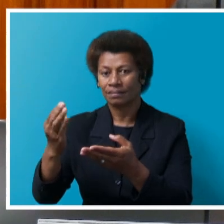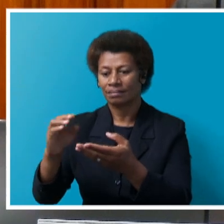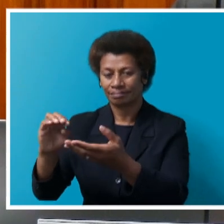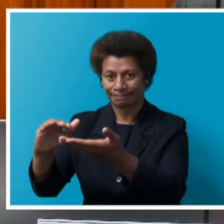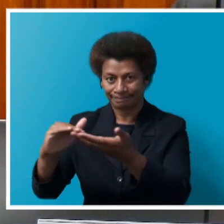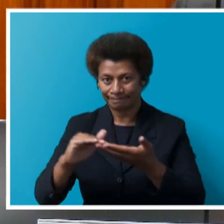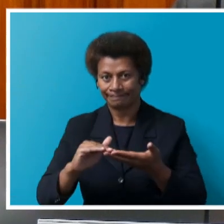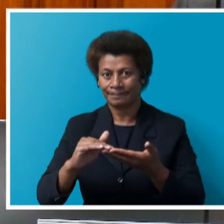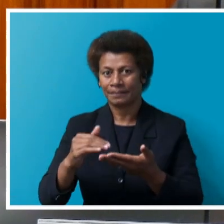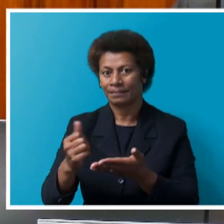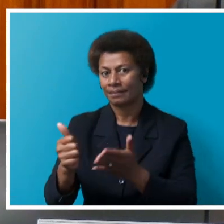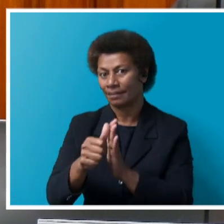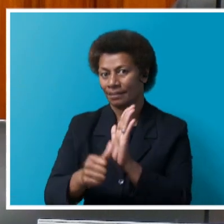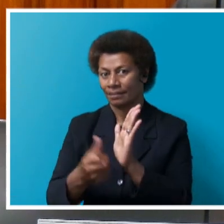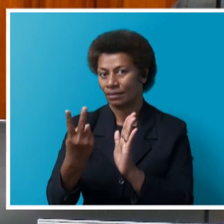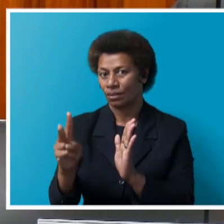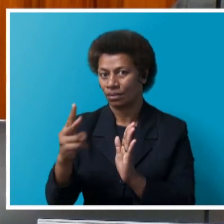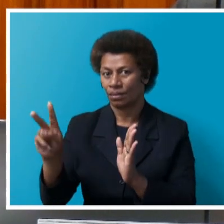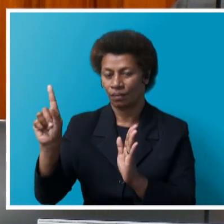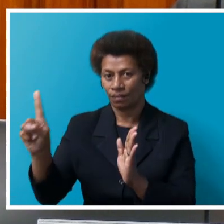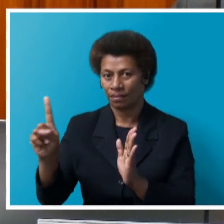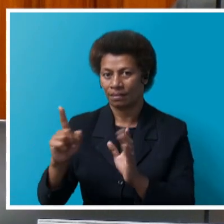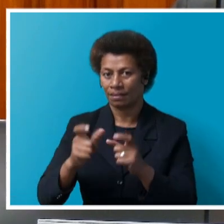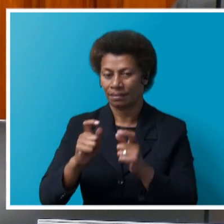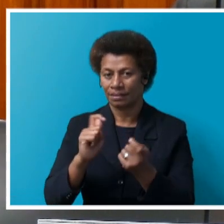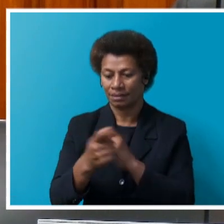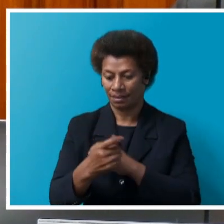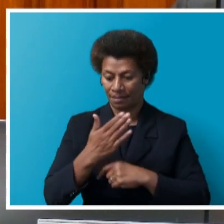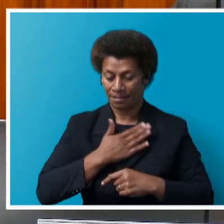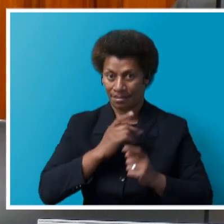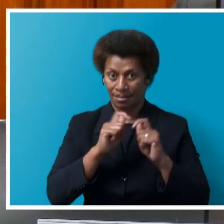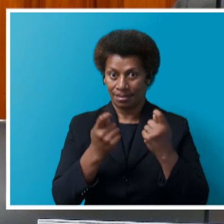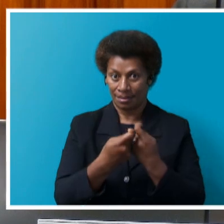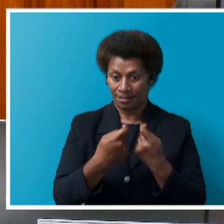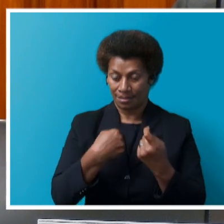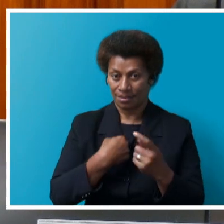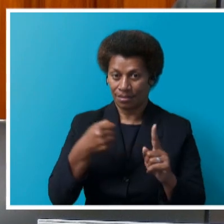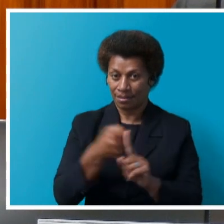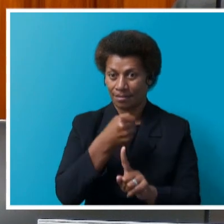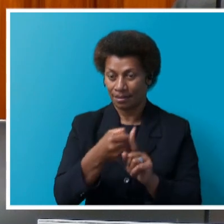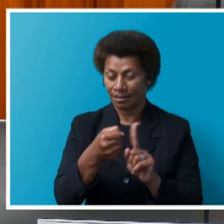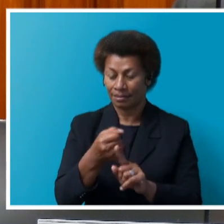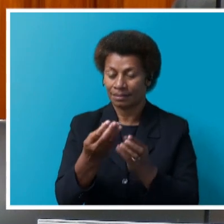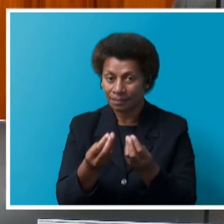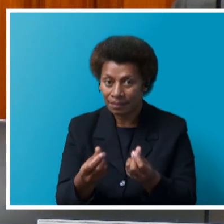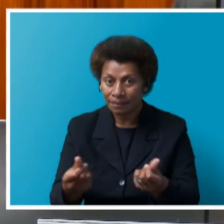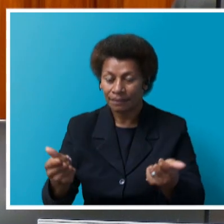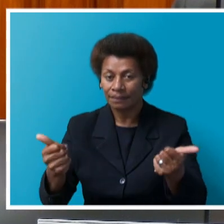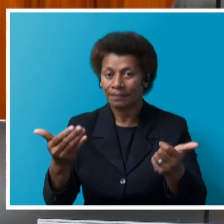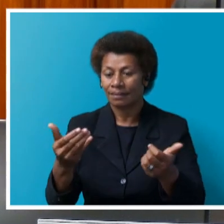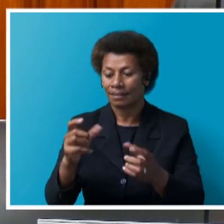Change Act 2021. My team and I will continue to advocate for simplified and improved access to climate